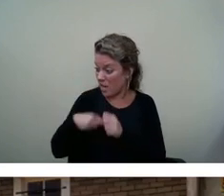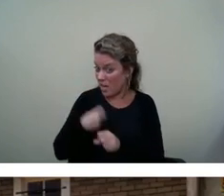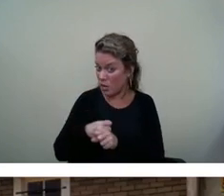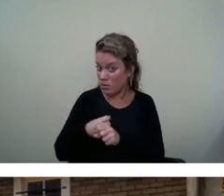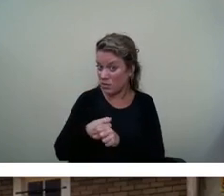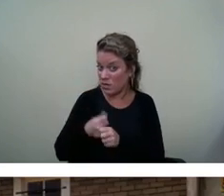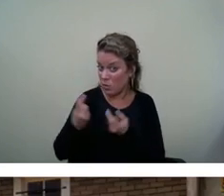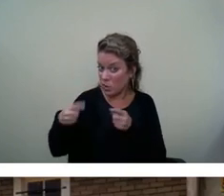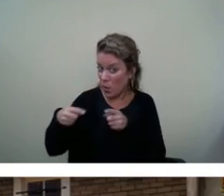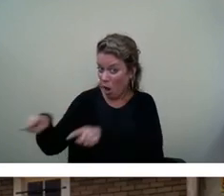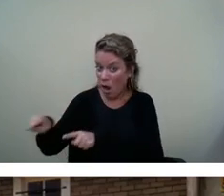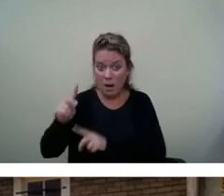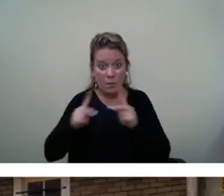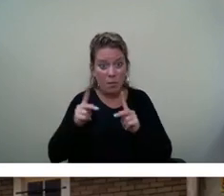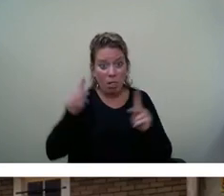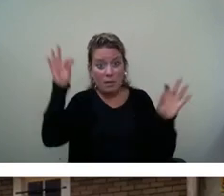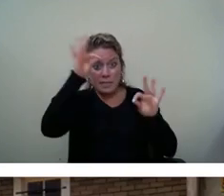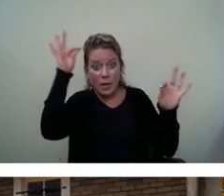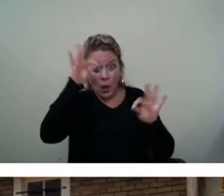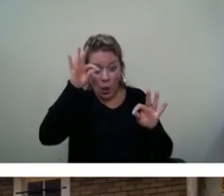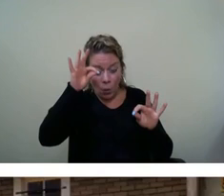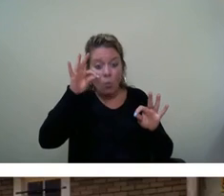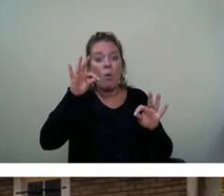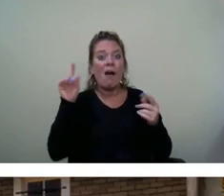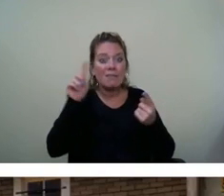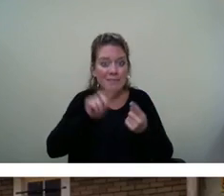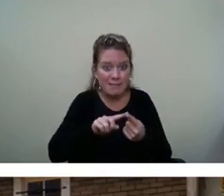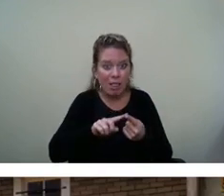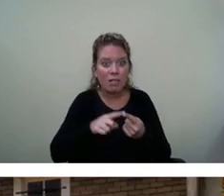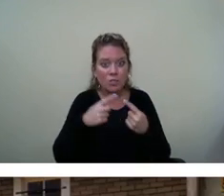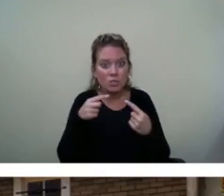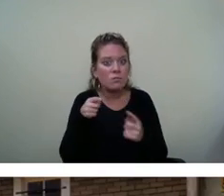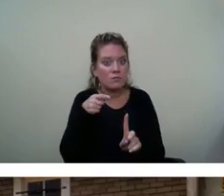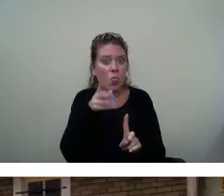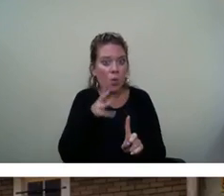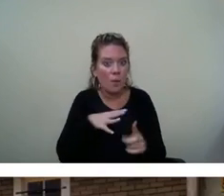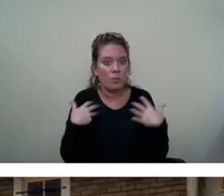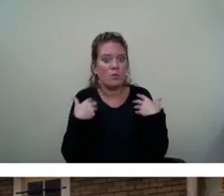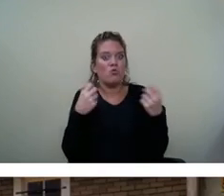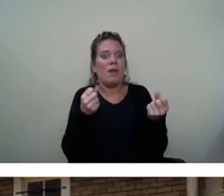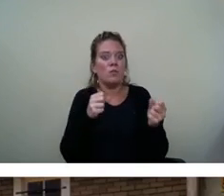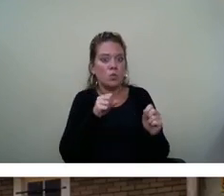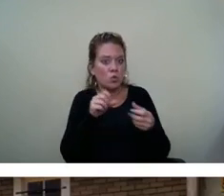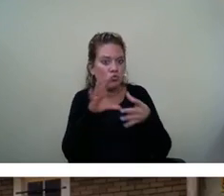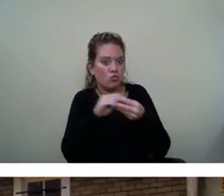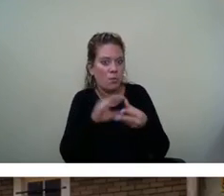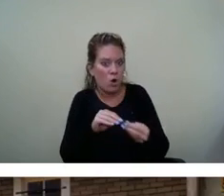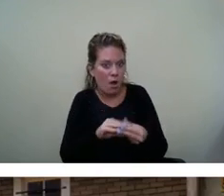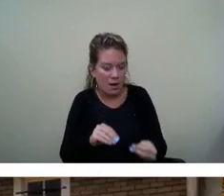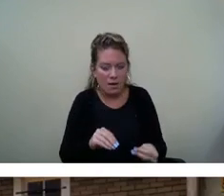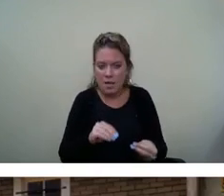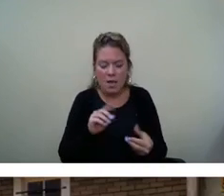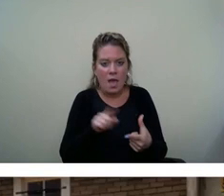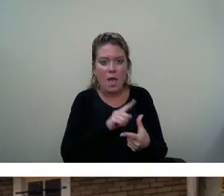until she was courageous enough to report on it. And it led to this huge public outcry that forced the study to conclude.